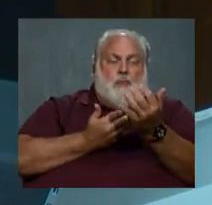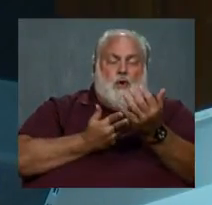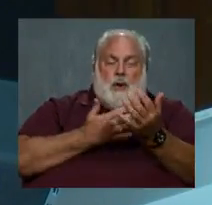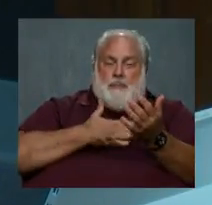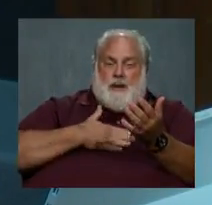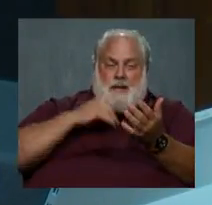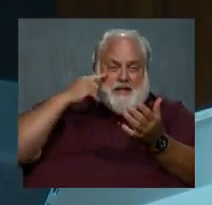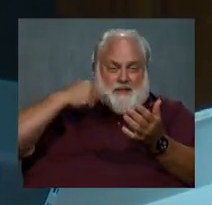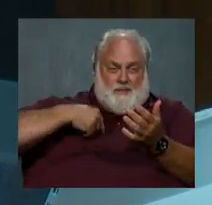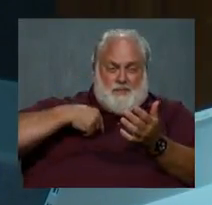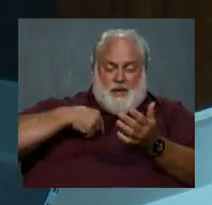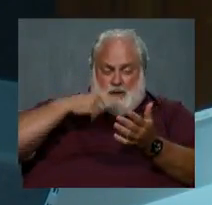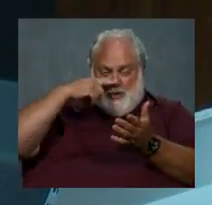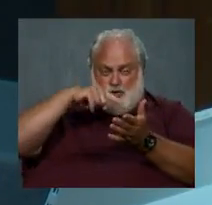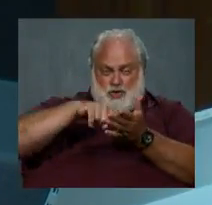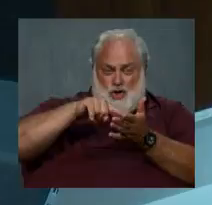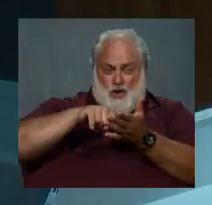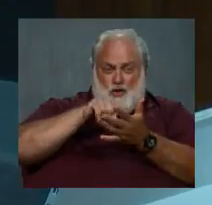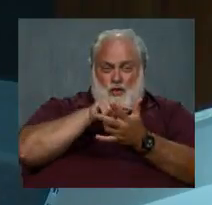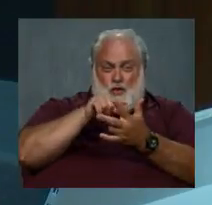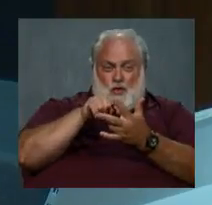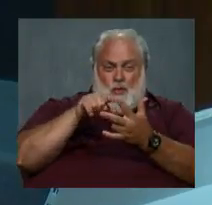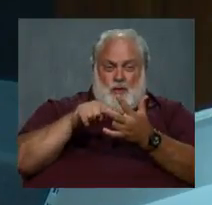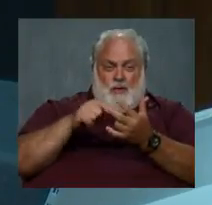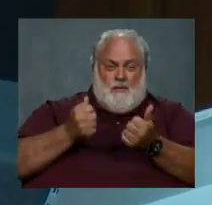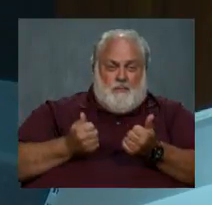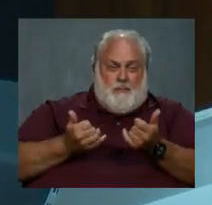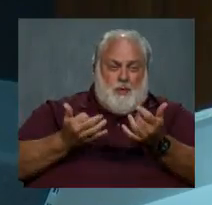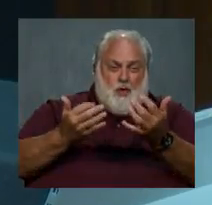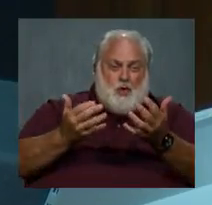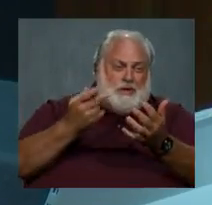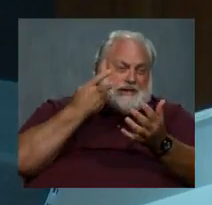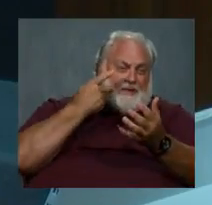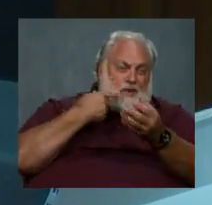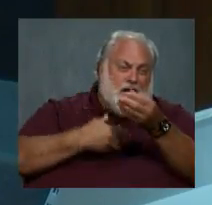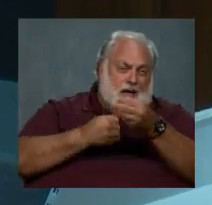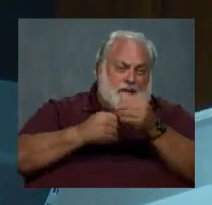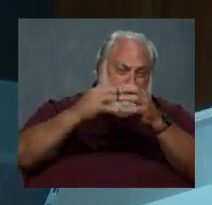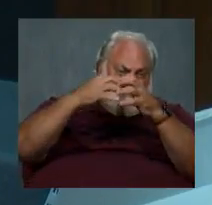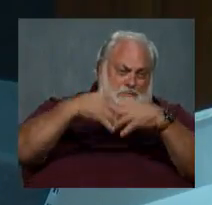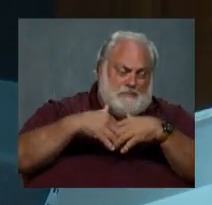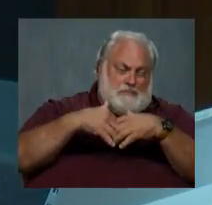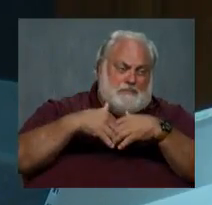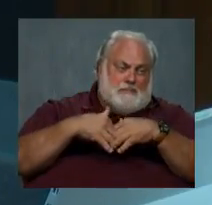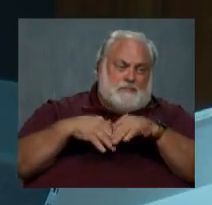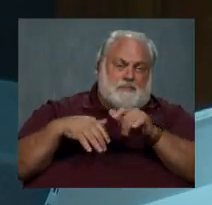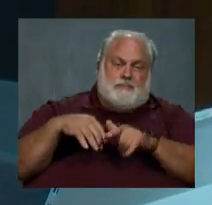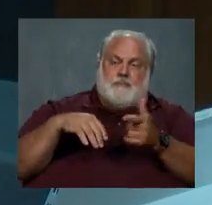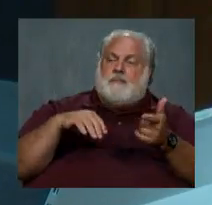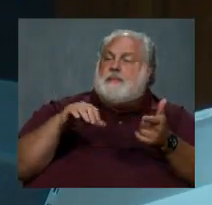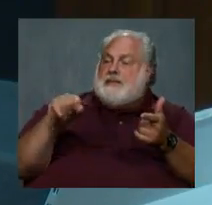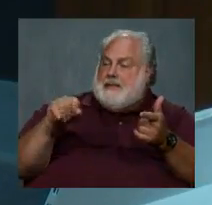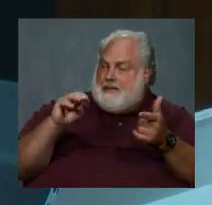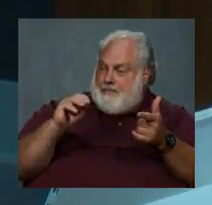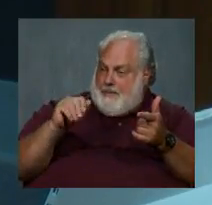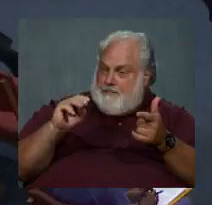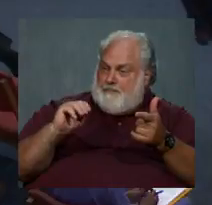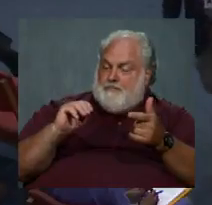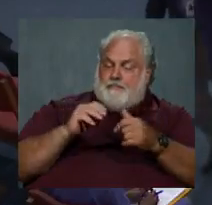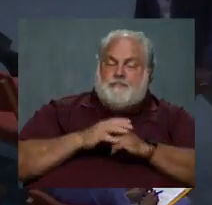please check on those 3 houses that have been burned and see if we can't get them up on a list to get it tore down? Yes, ma'am. Thank you.